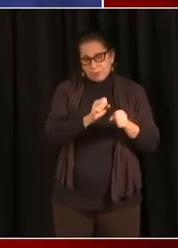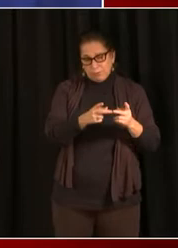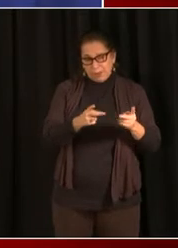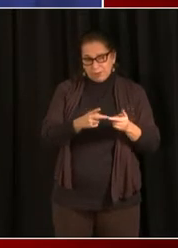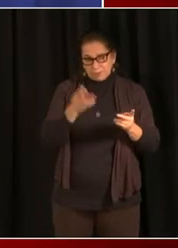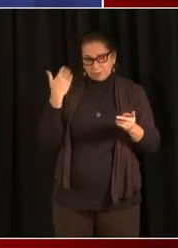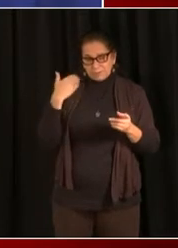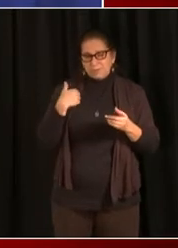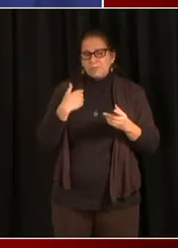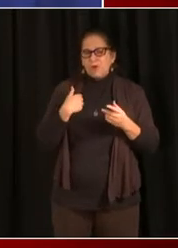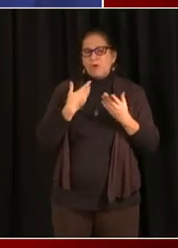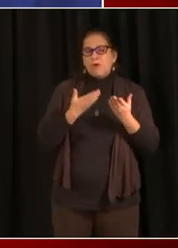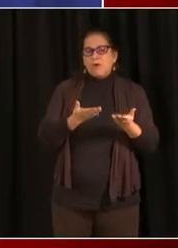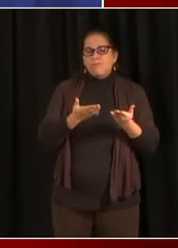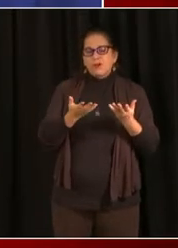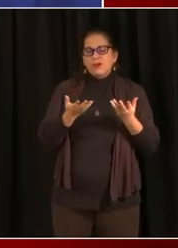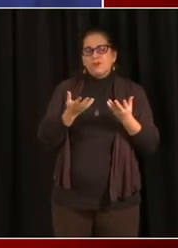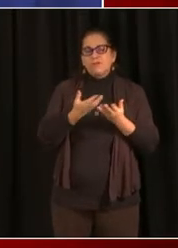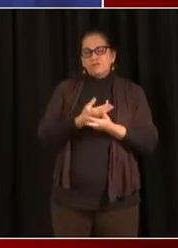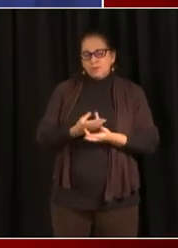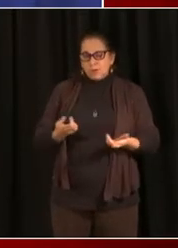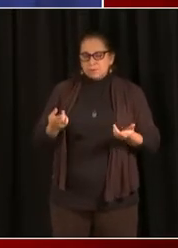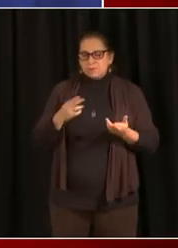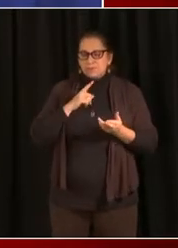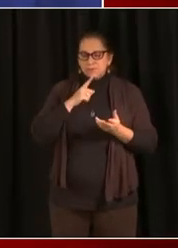had almost 1,000 retailers